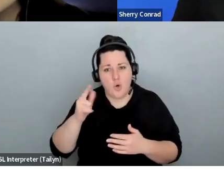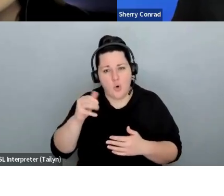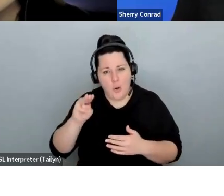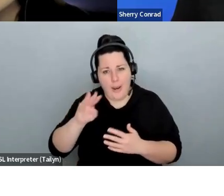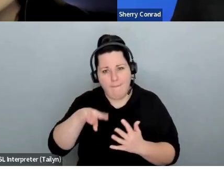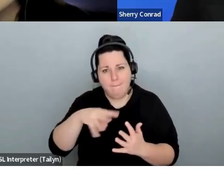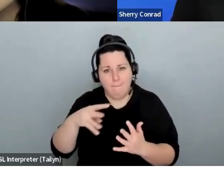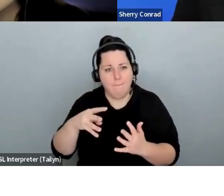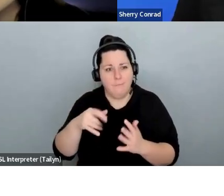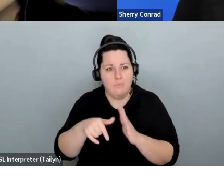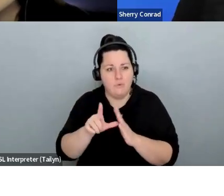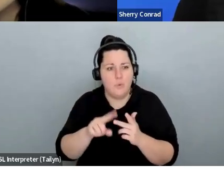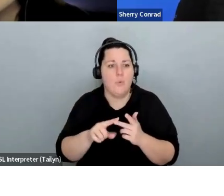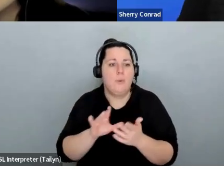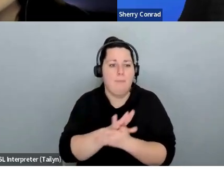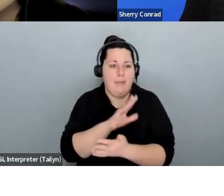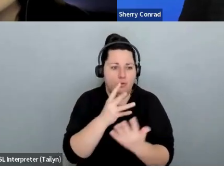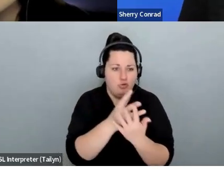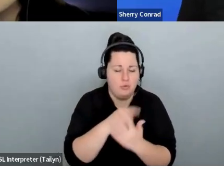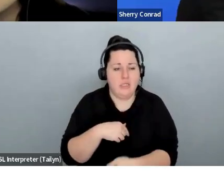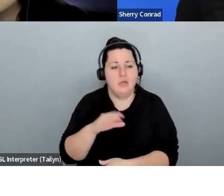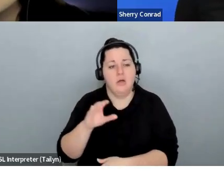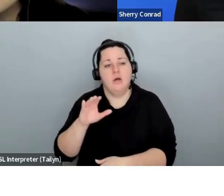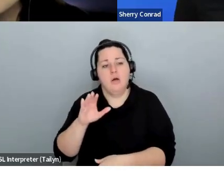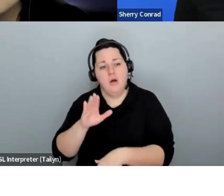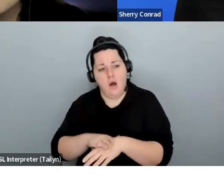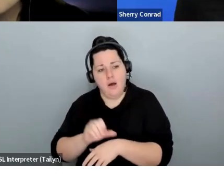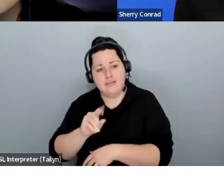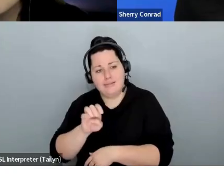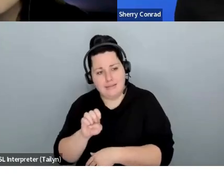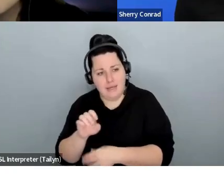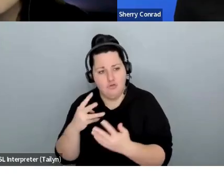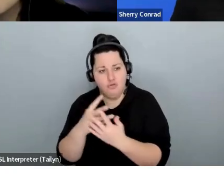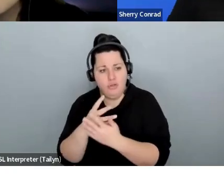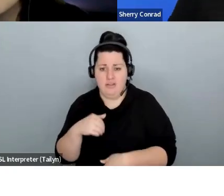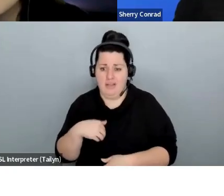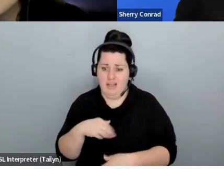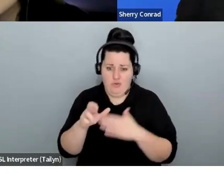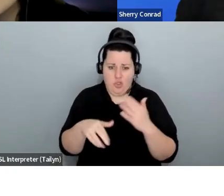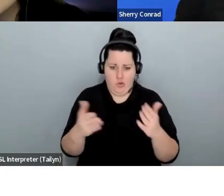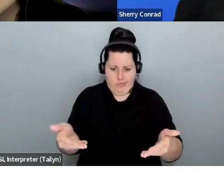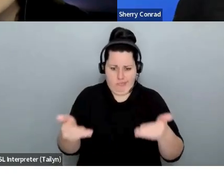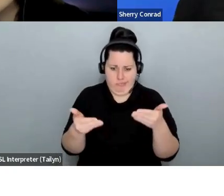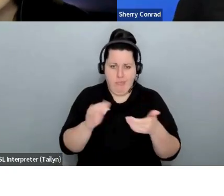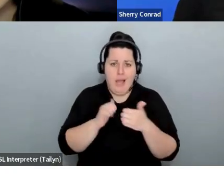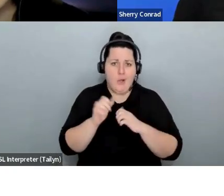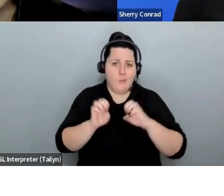paper screening, the on-site screening, and then evaluating the results and what do you do with that.